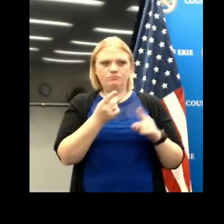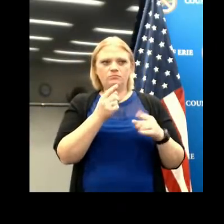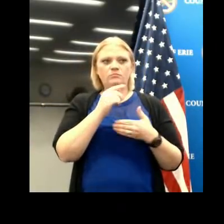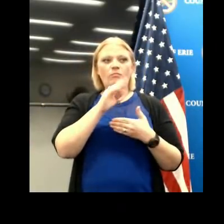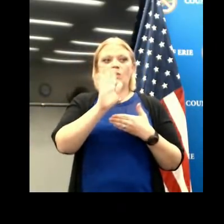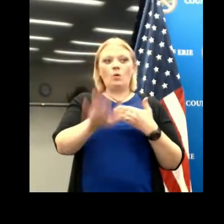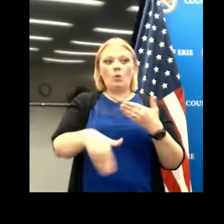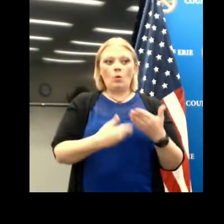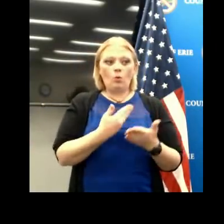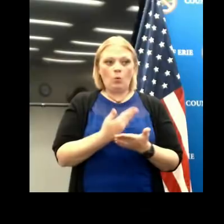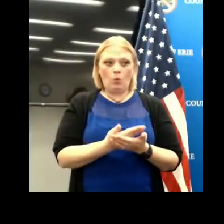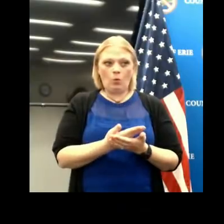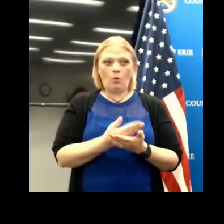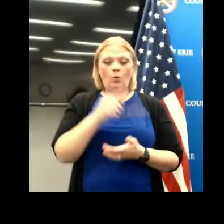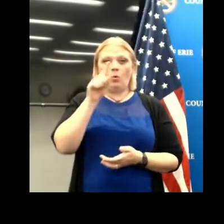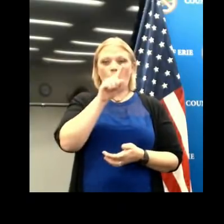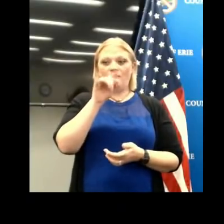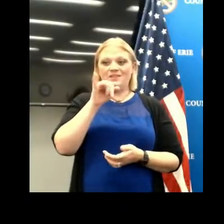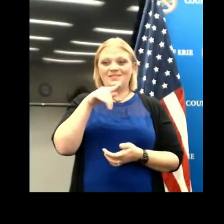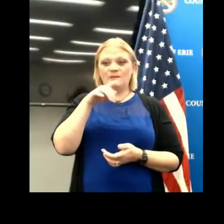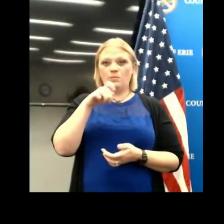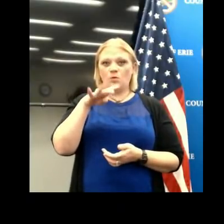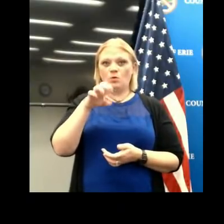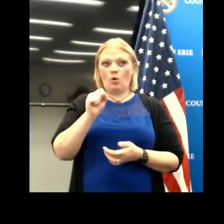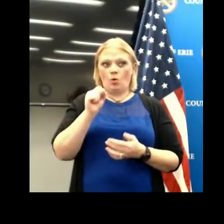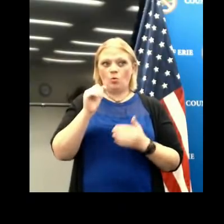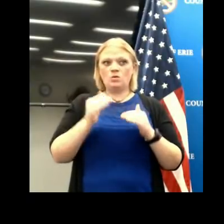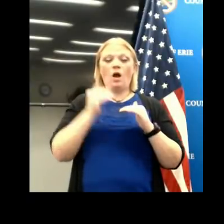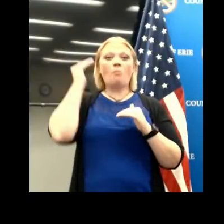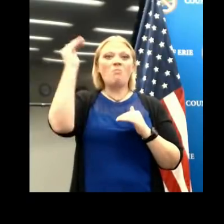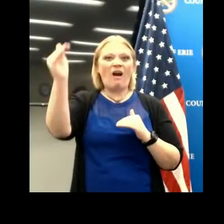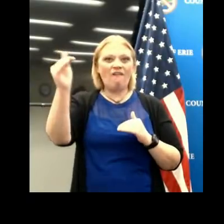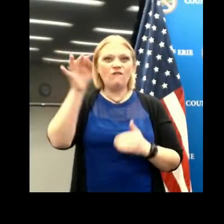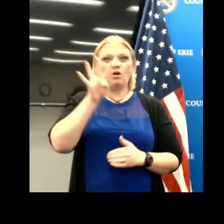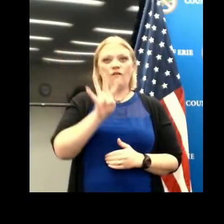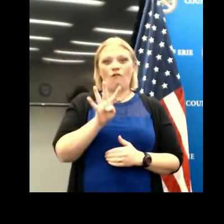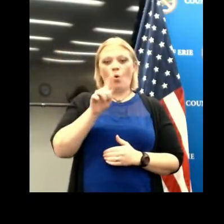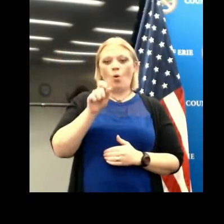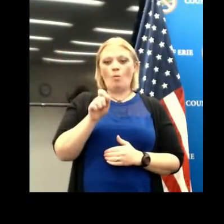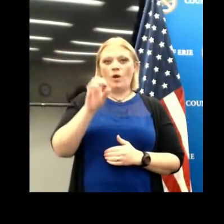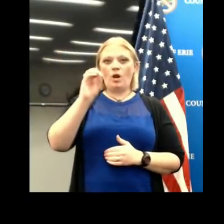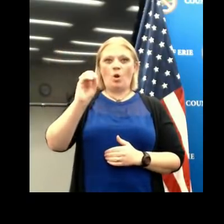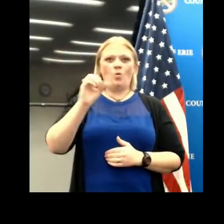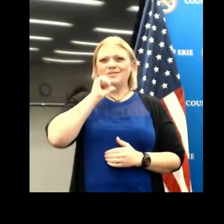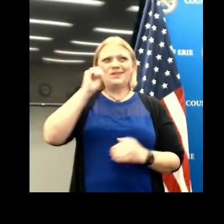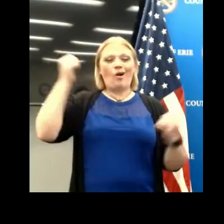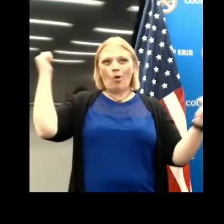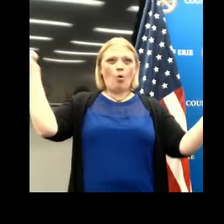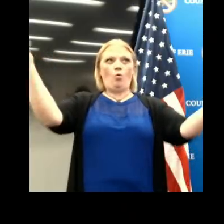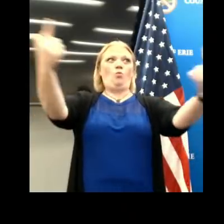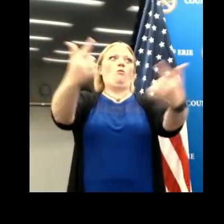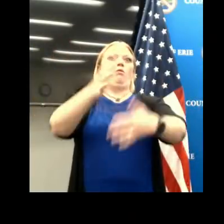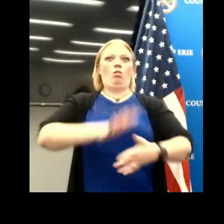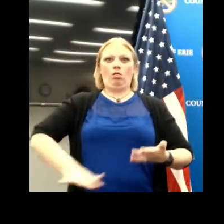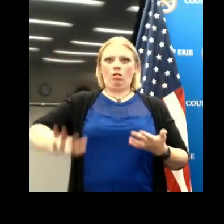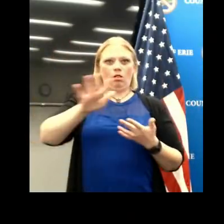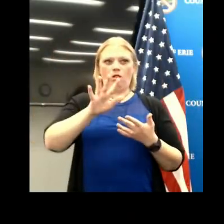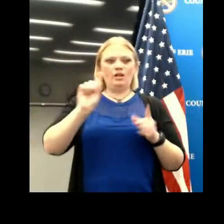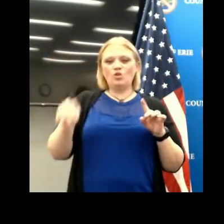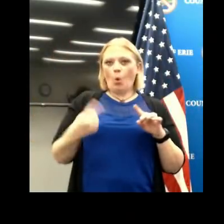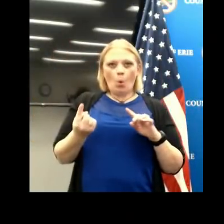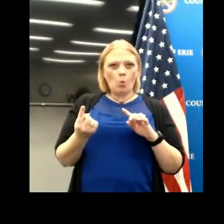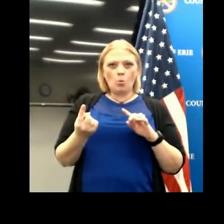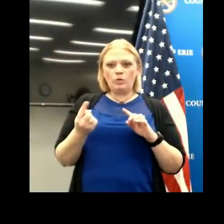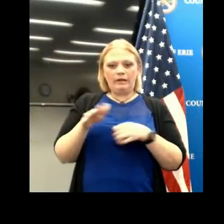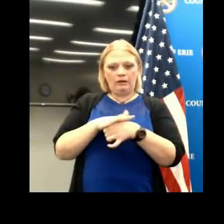all the zip codes that tested above 4.0. So this is not all the zip codes, just the ones that tested above 4.0. Well,